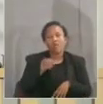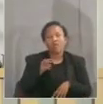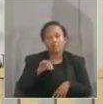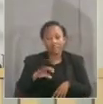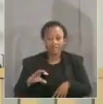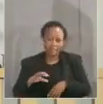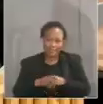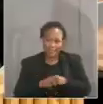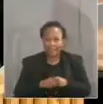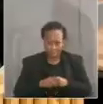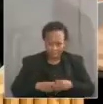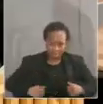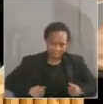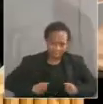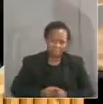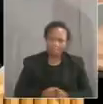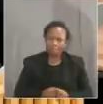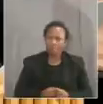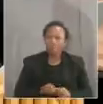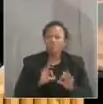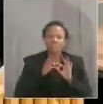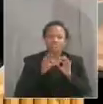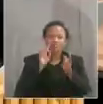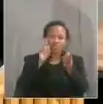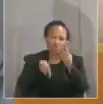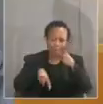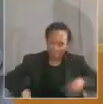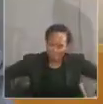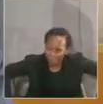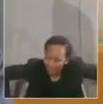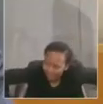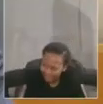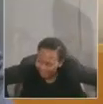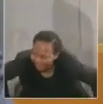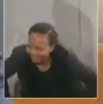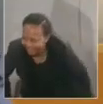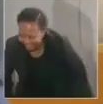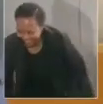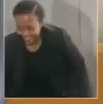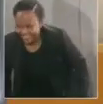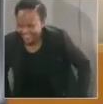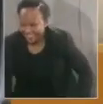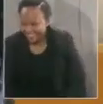I don't I'm sorry, just for clarity,